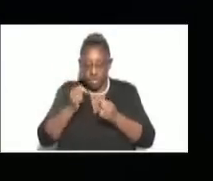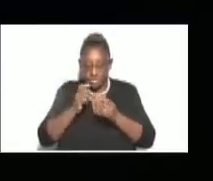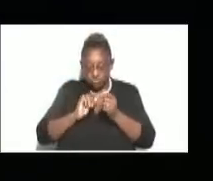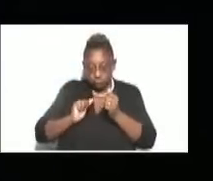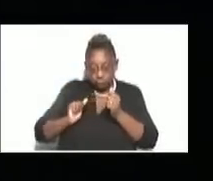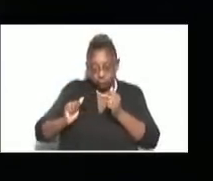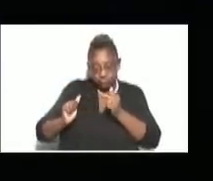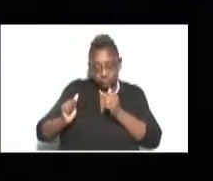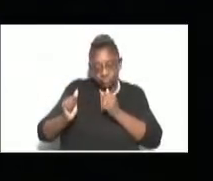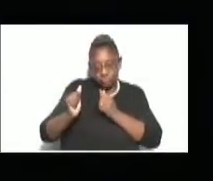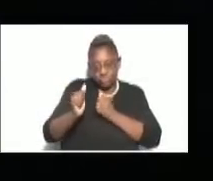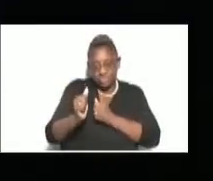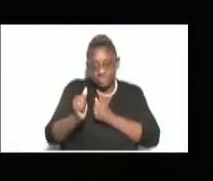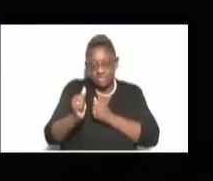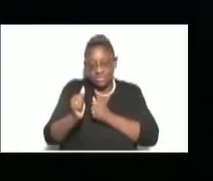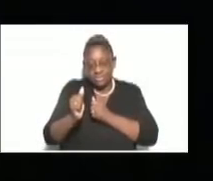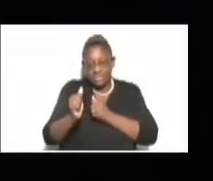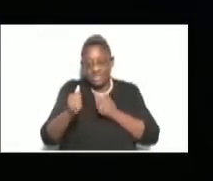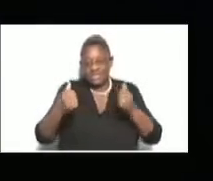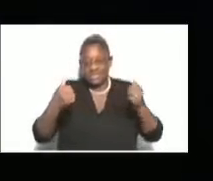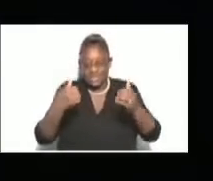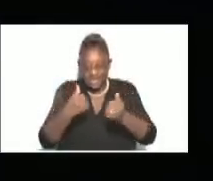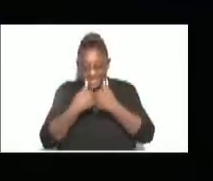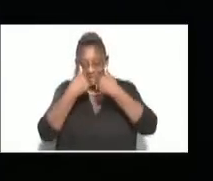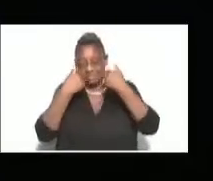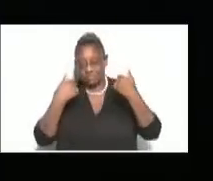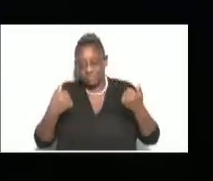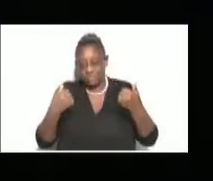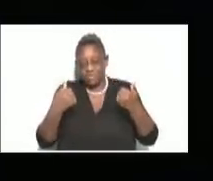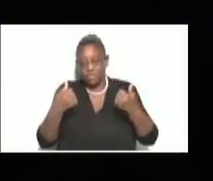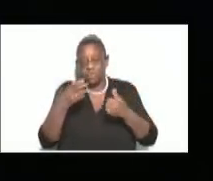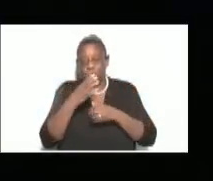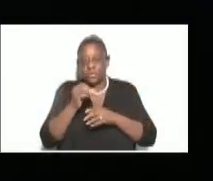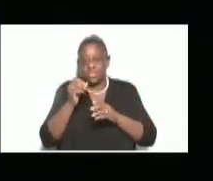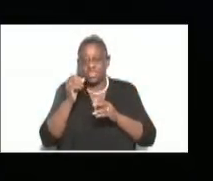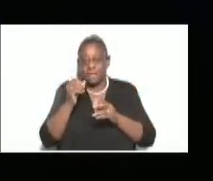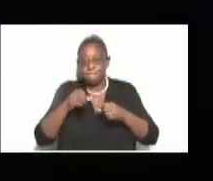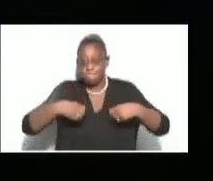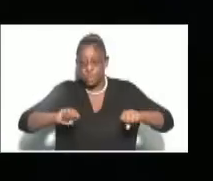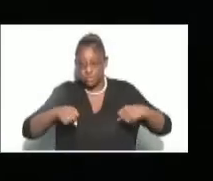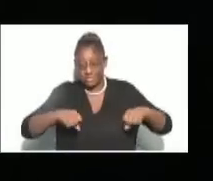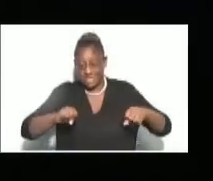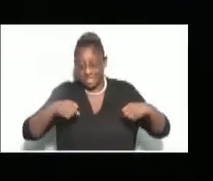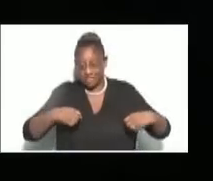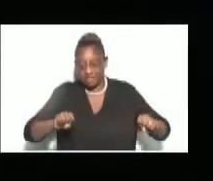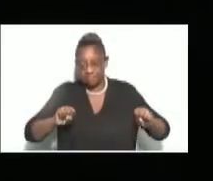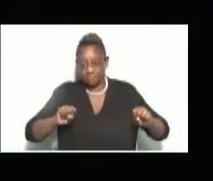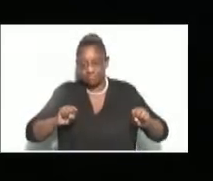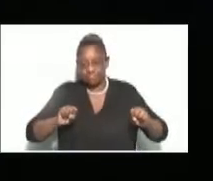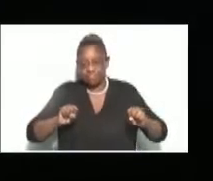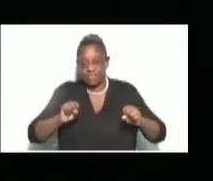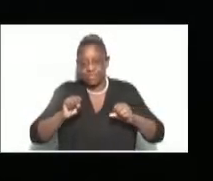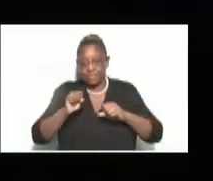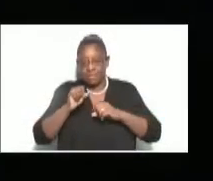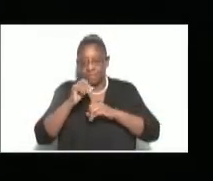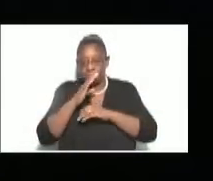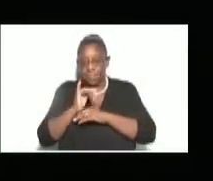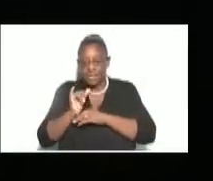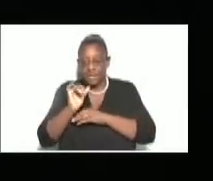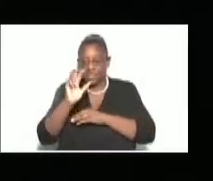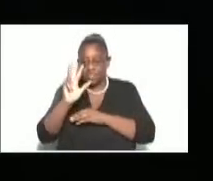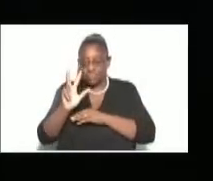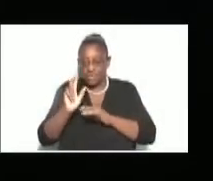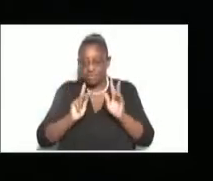traveling in the same direction, colliding head-on with a black Yamaha motorcycle occupied by three people